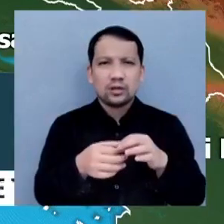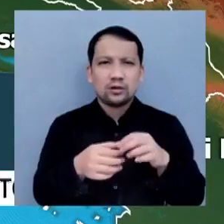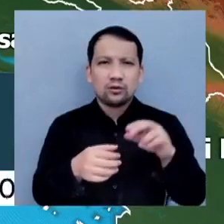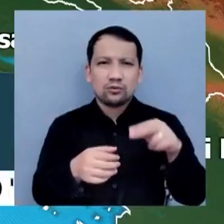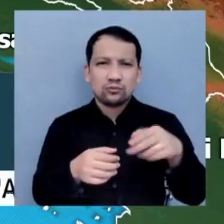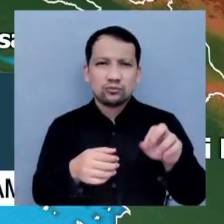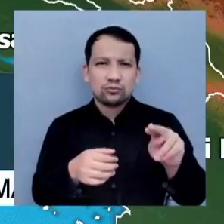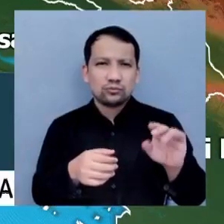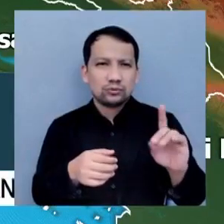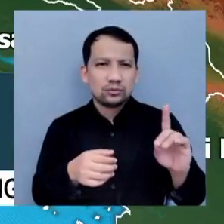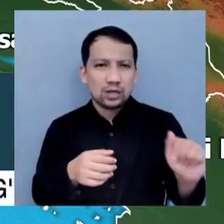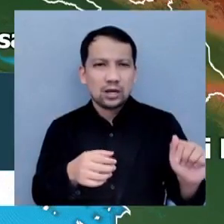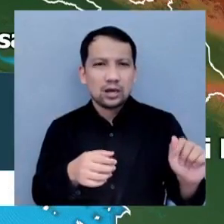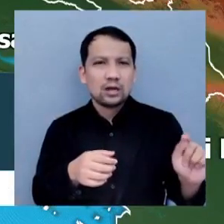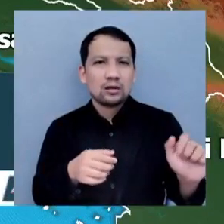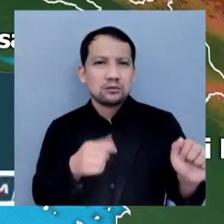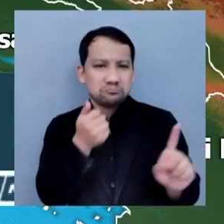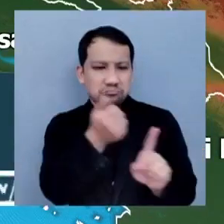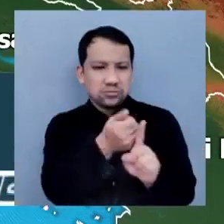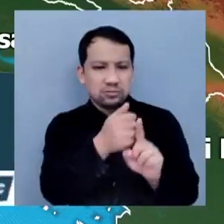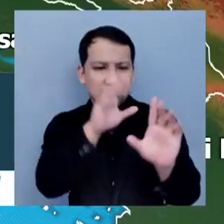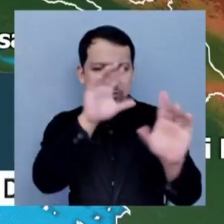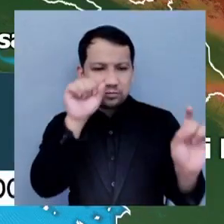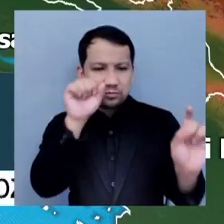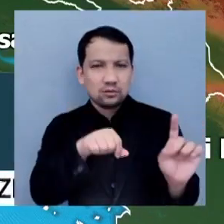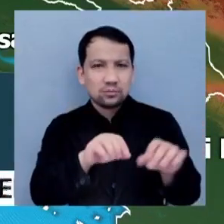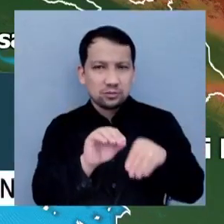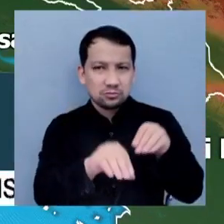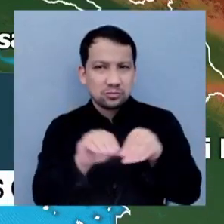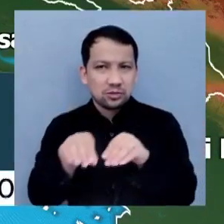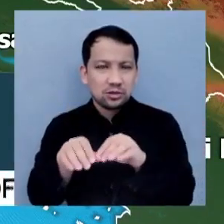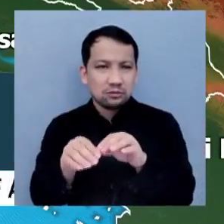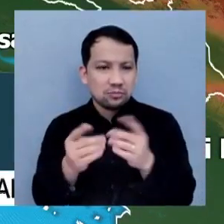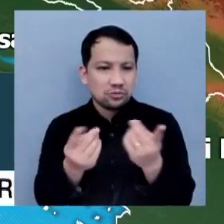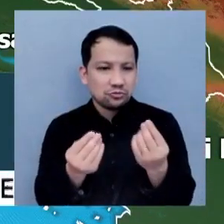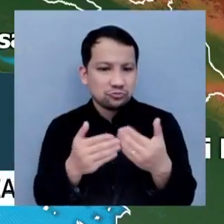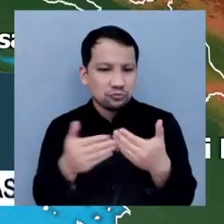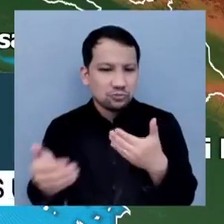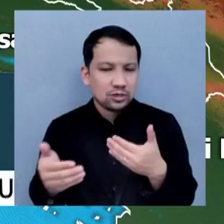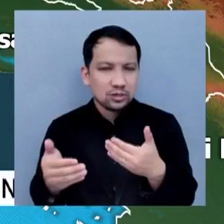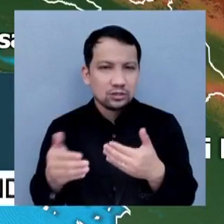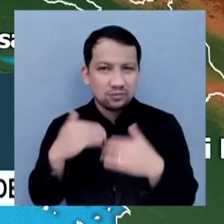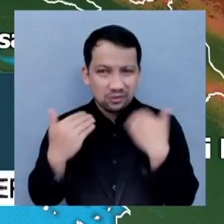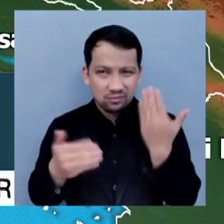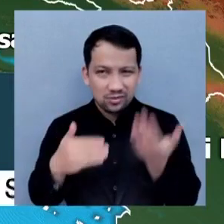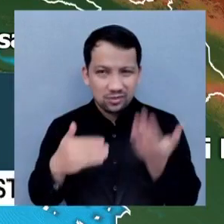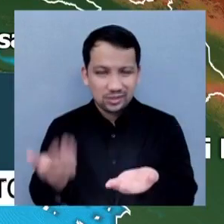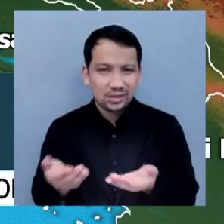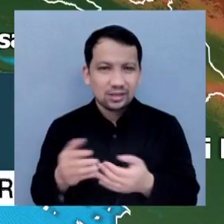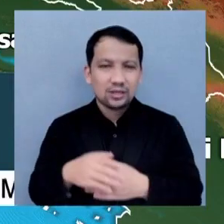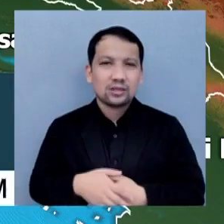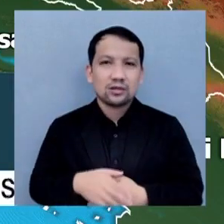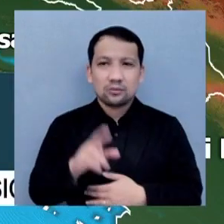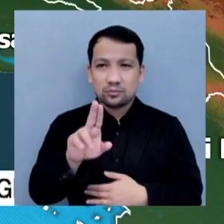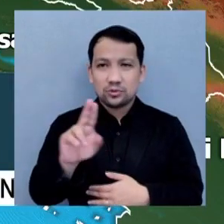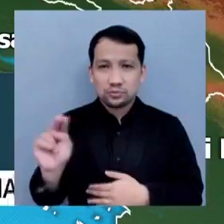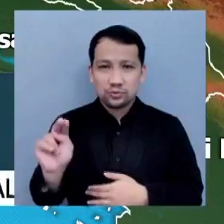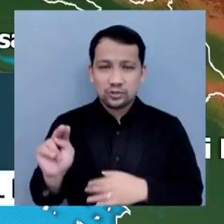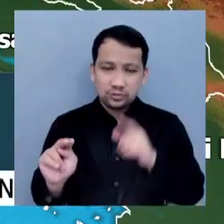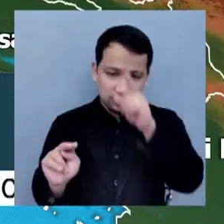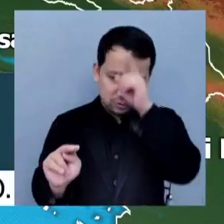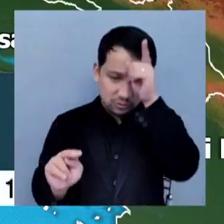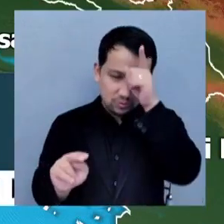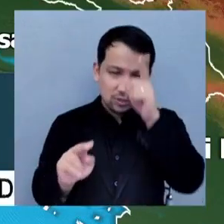spokesman then went on to blame mines planted by the militias for the civilian deaths. The United Nations, Germany, and the